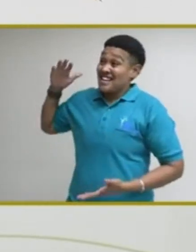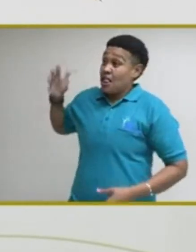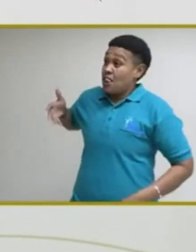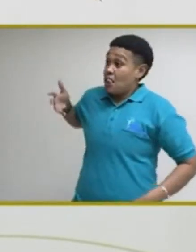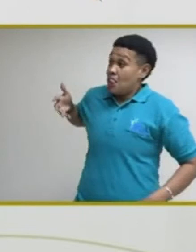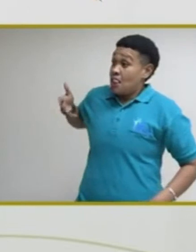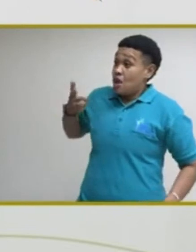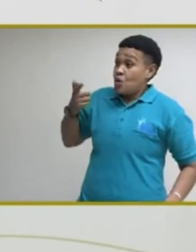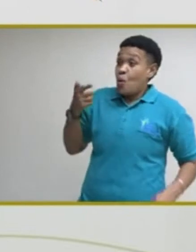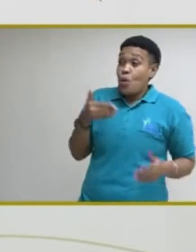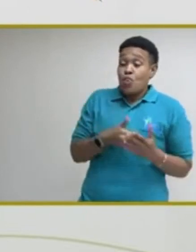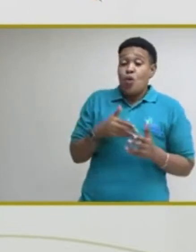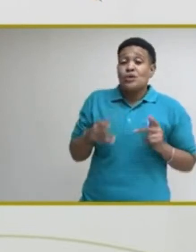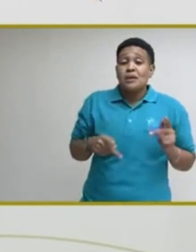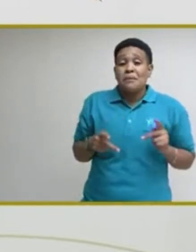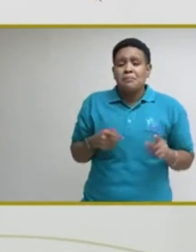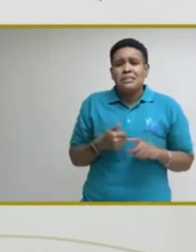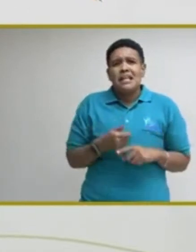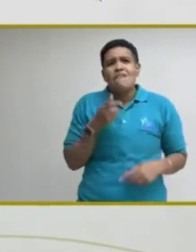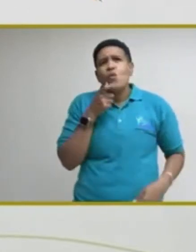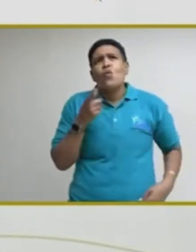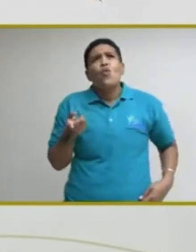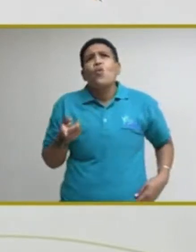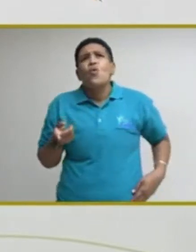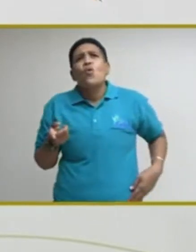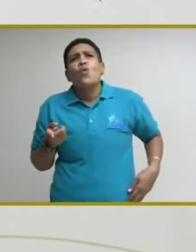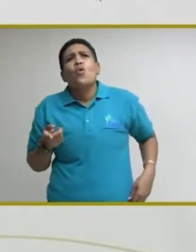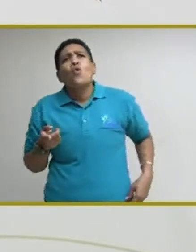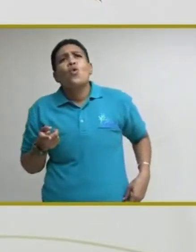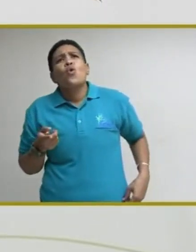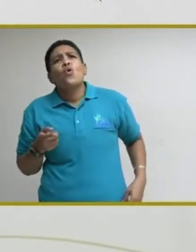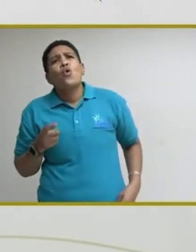or thereabouts persons that it really